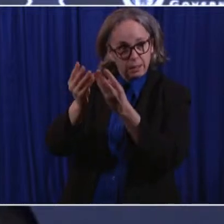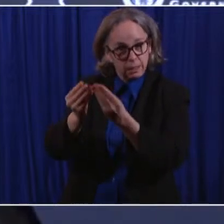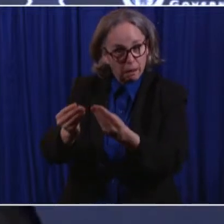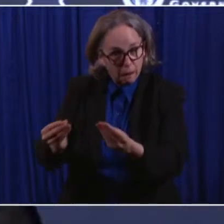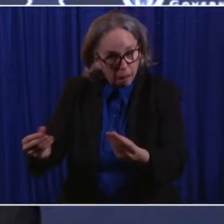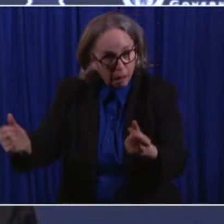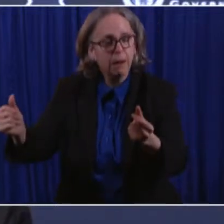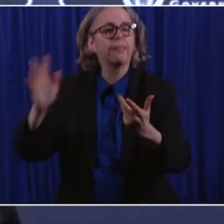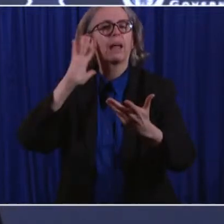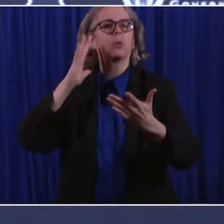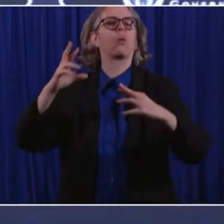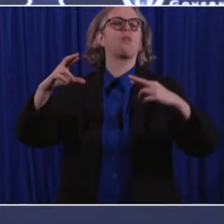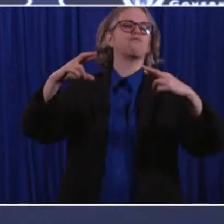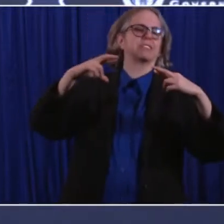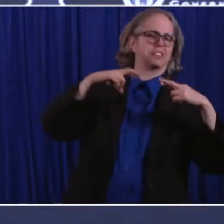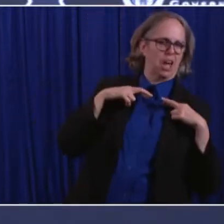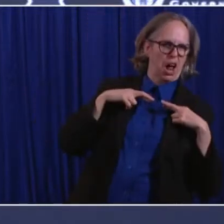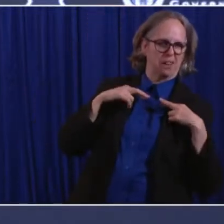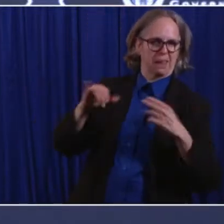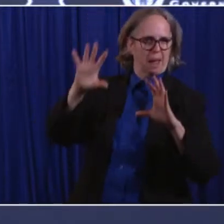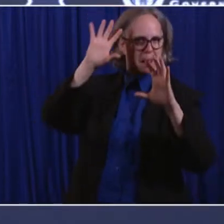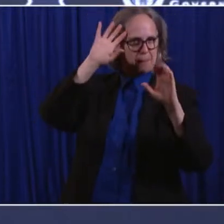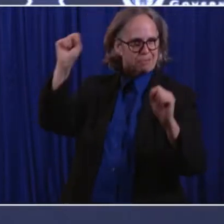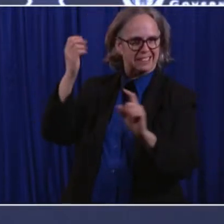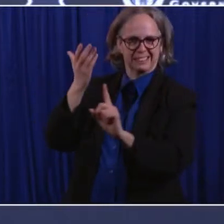you very, very much.